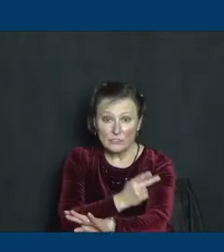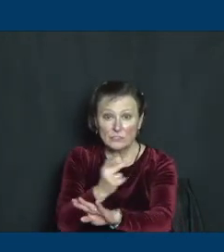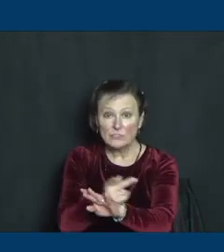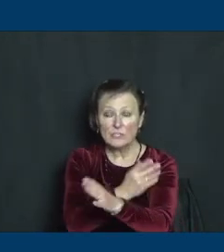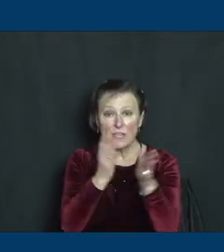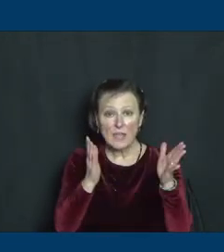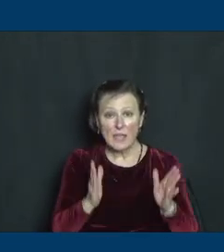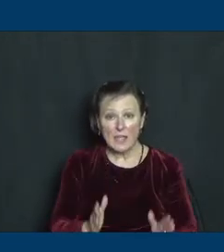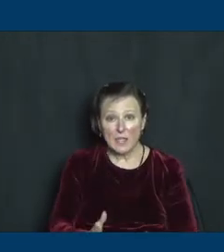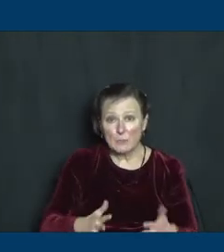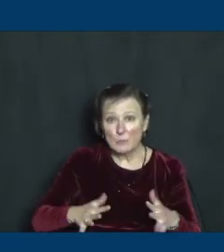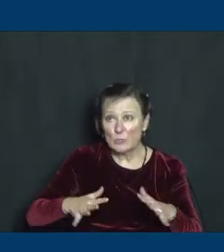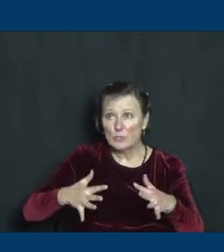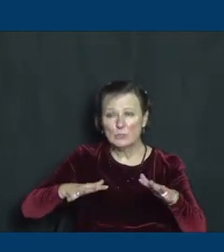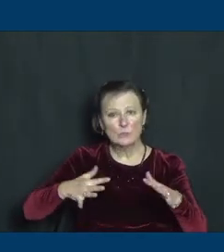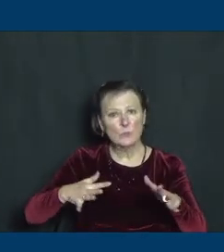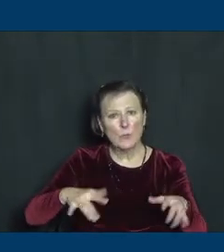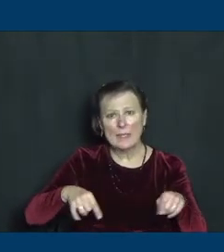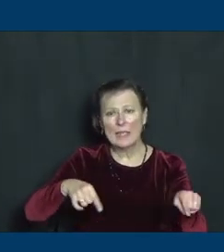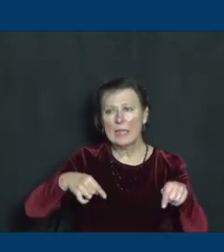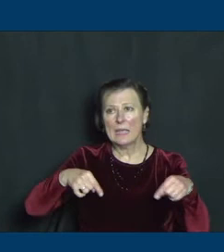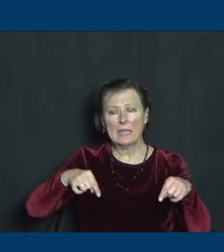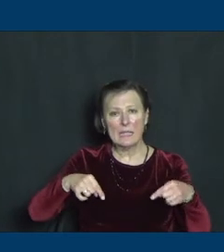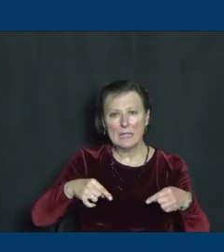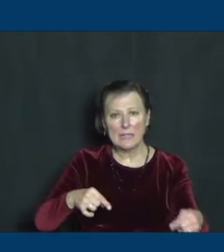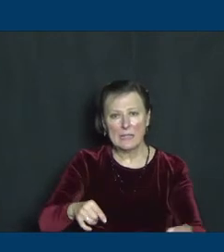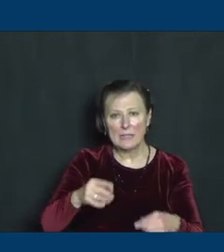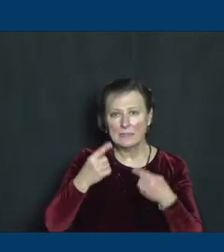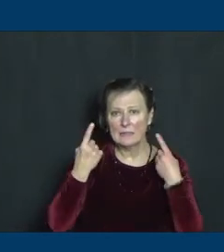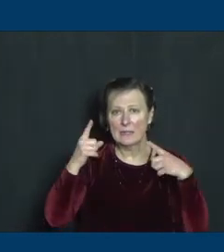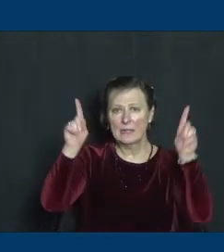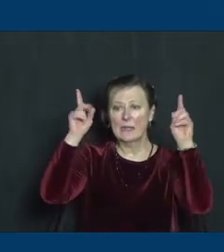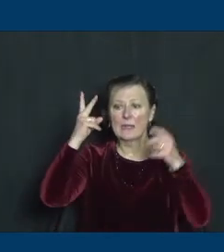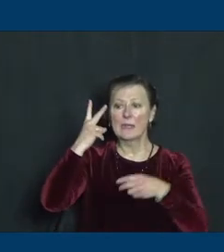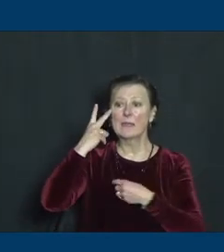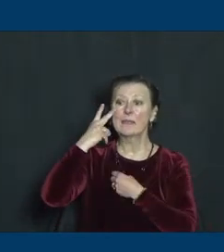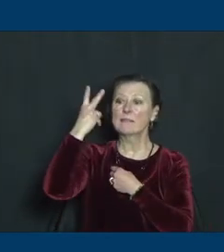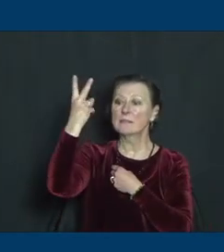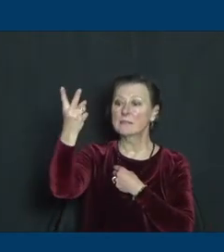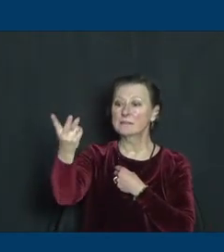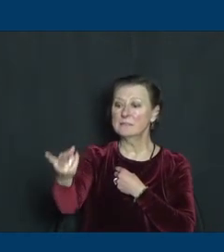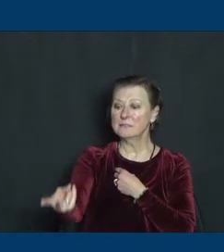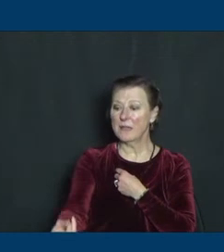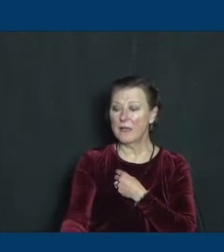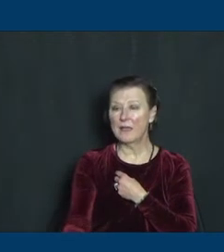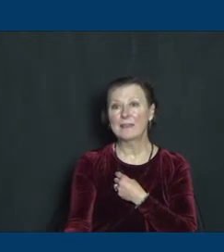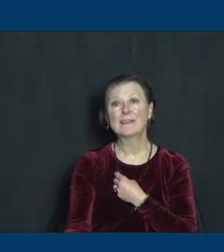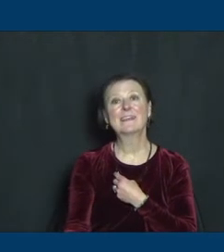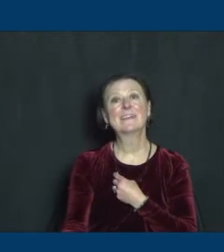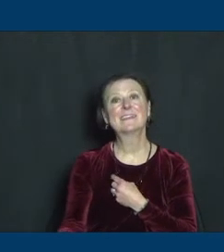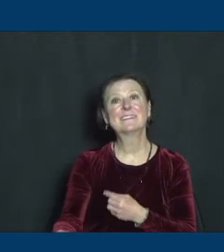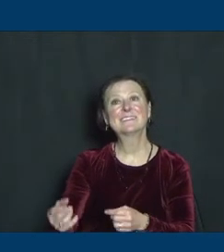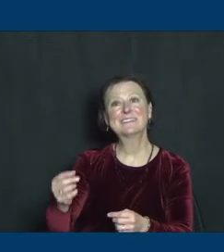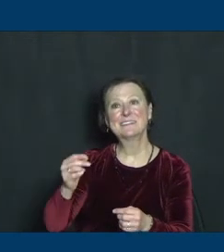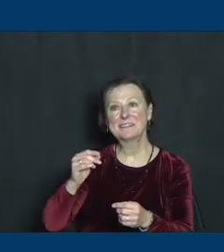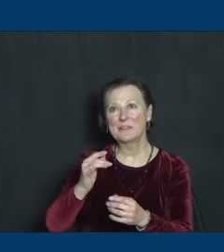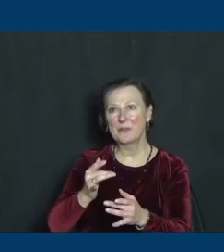night, shepherds wake at the sign,